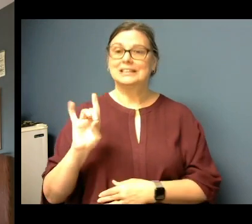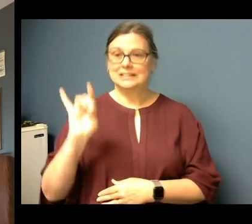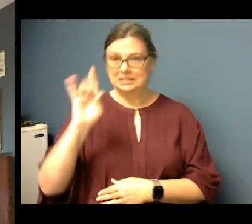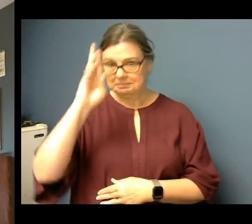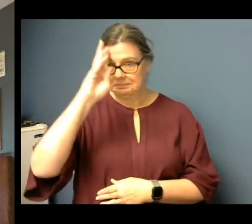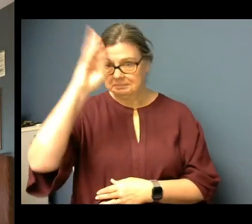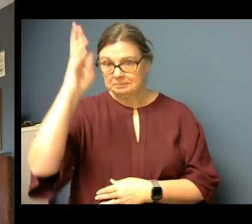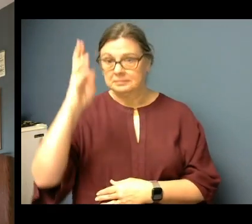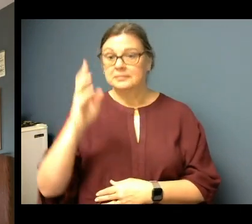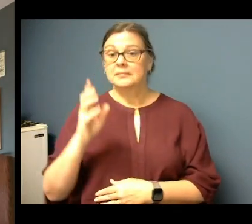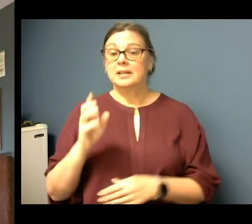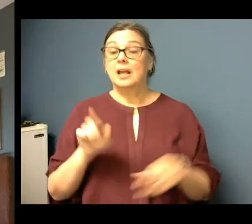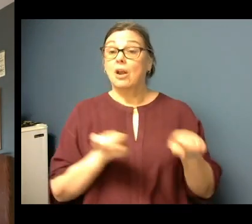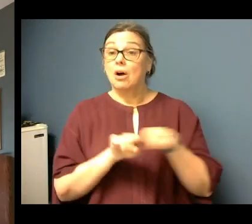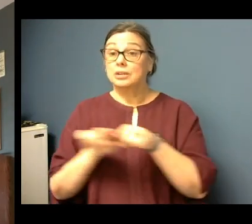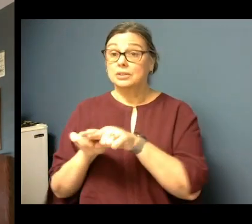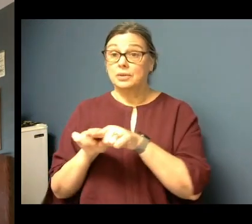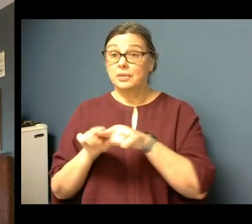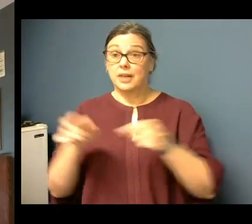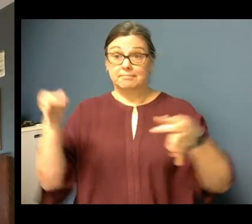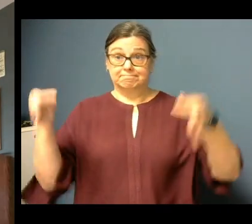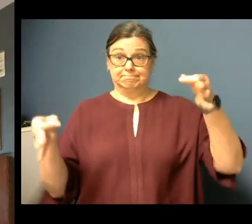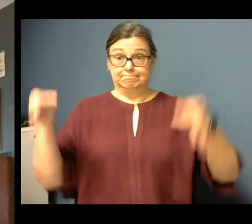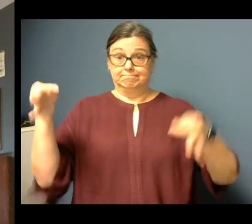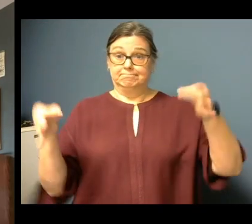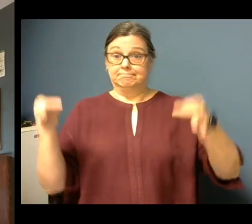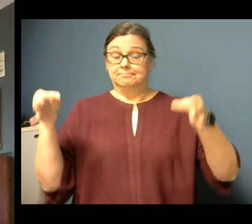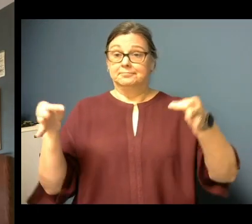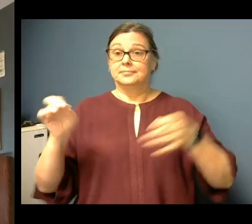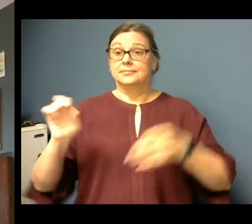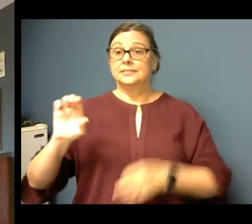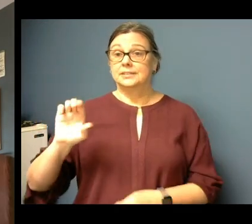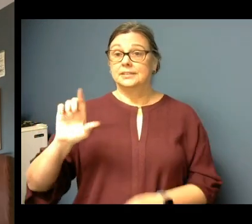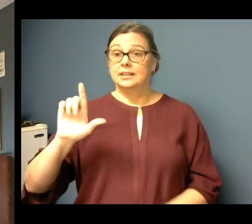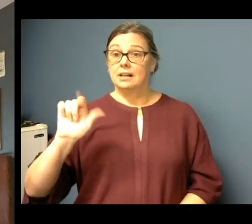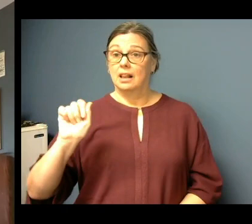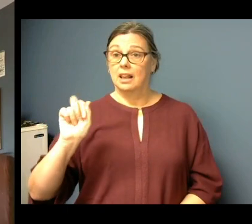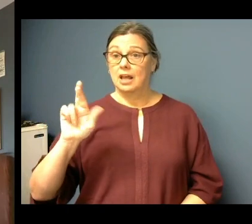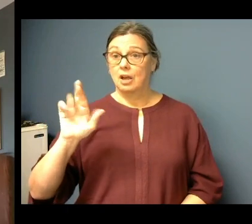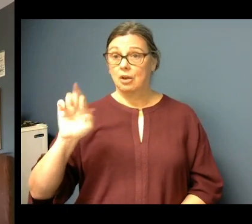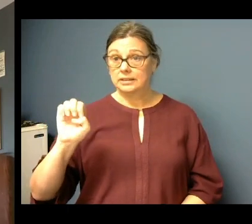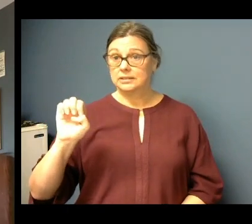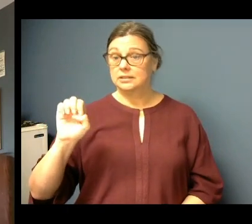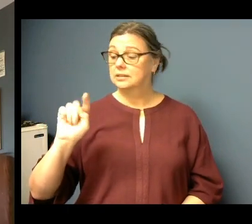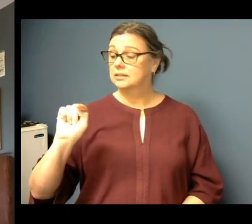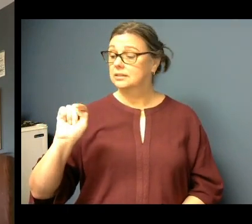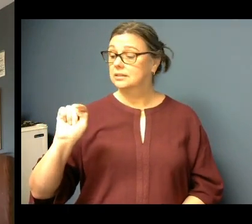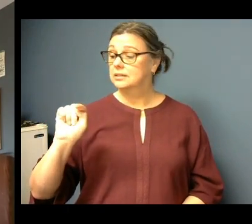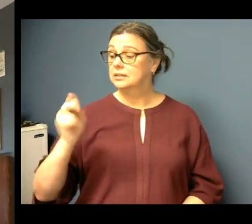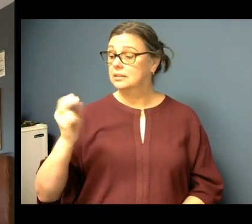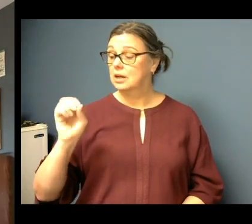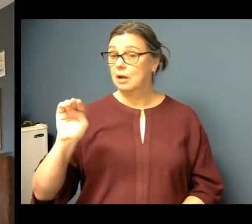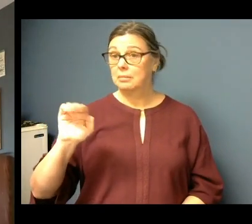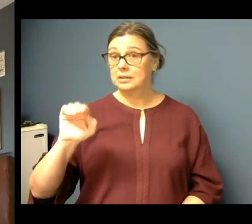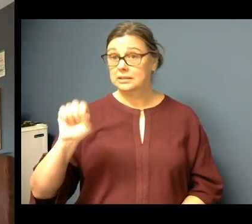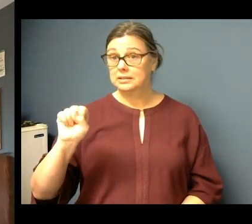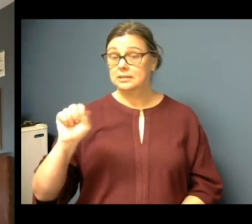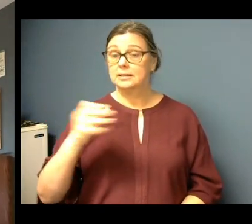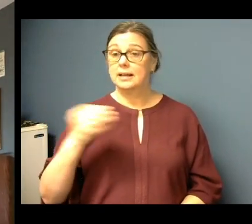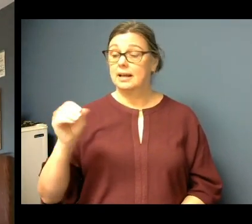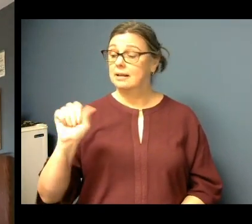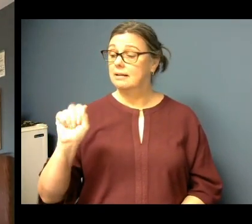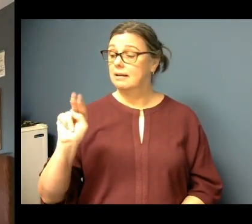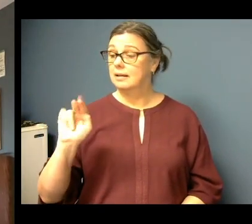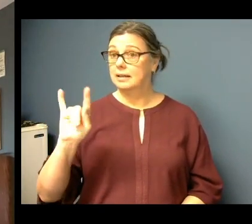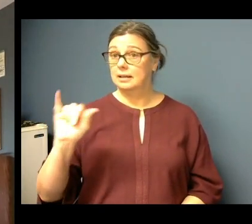Hill hearings and the ways in which that also kind of spurred a third wave. And then we'll look at some of the documents